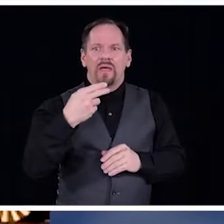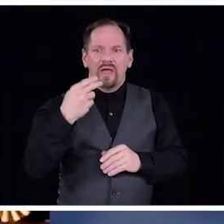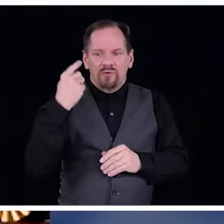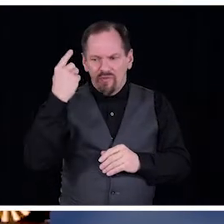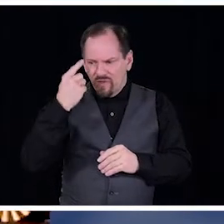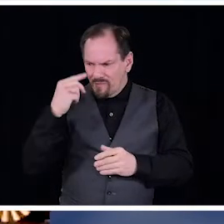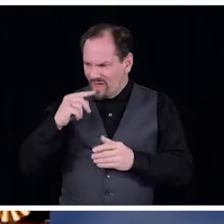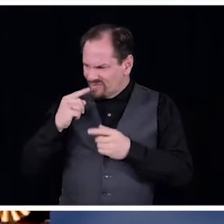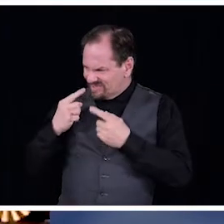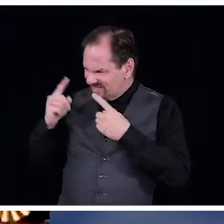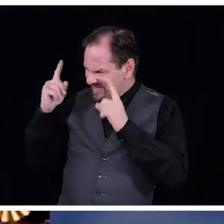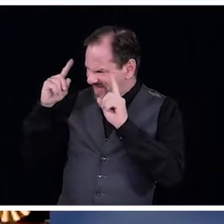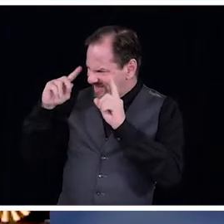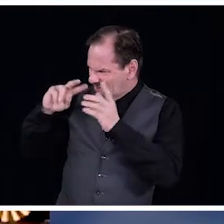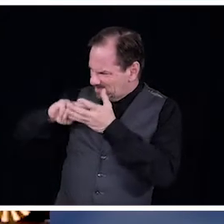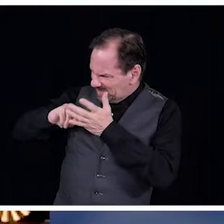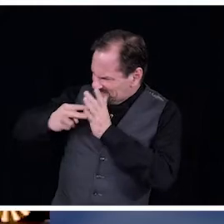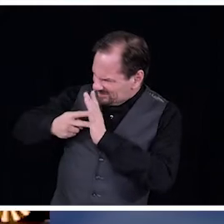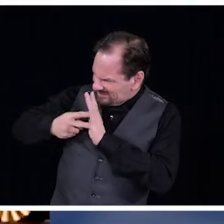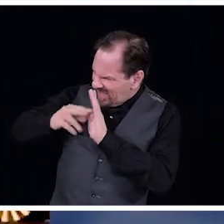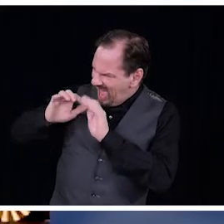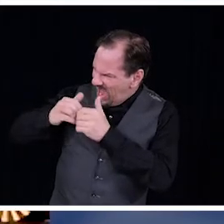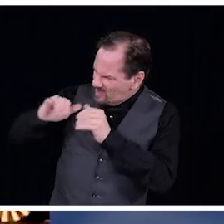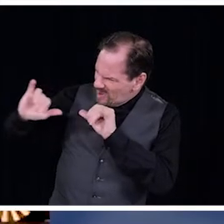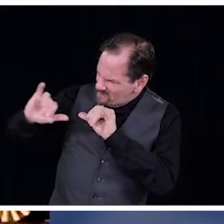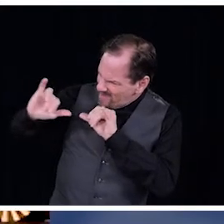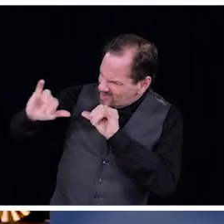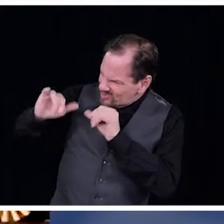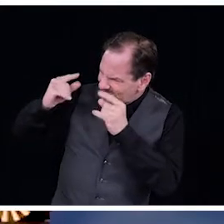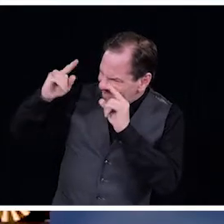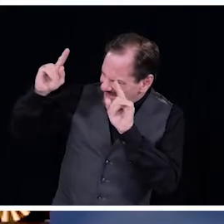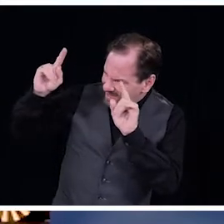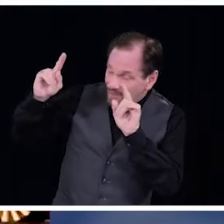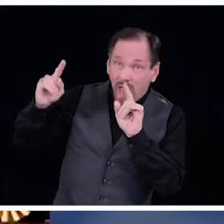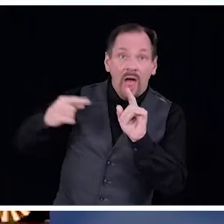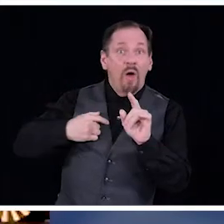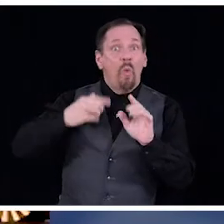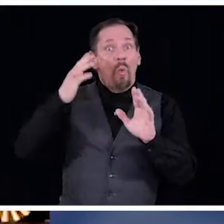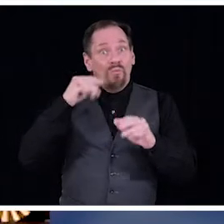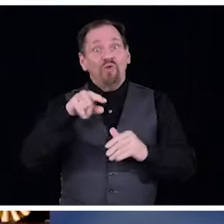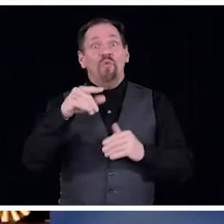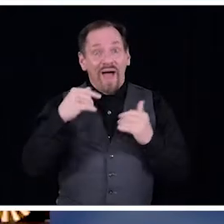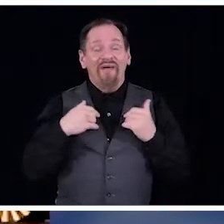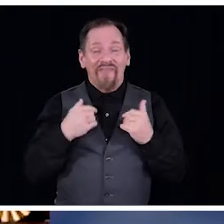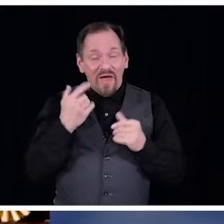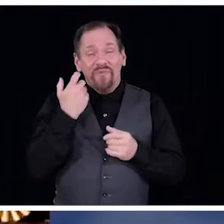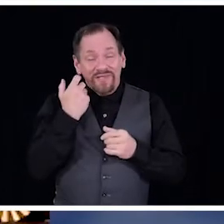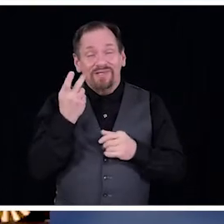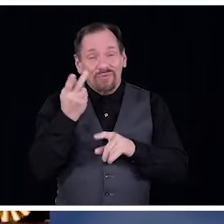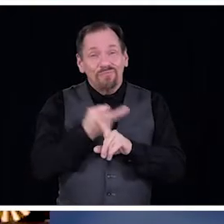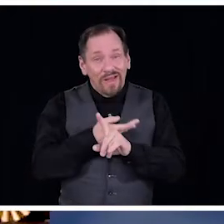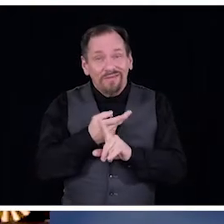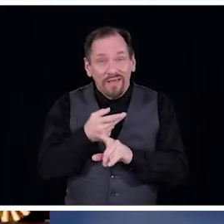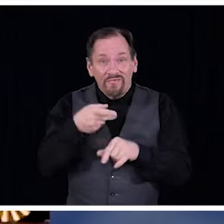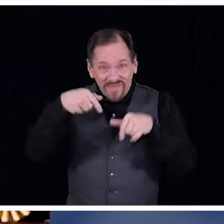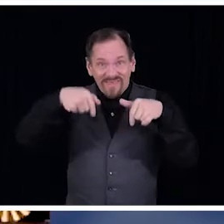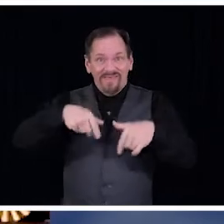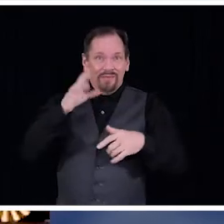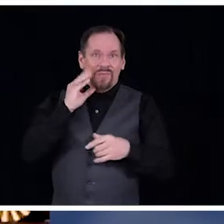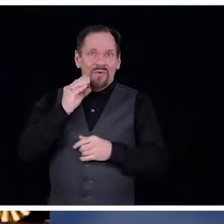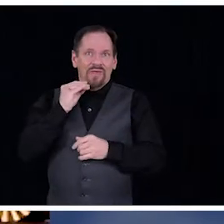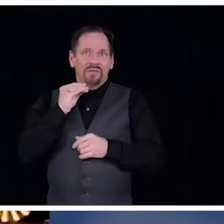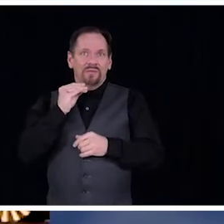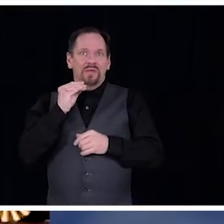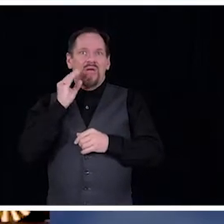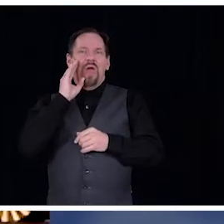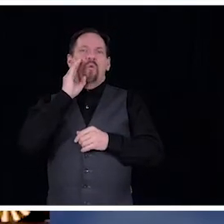success. I hope you take that away from the last 2 months of your Peabody experience, because as strange as it sounds, it will